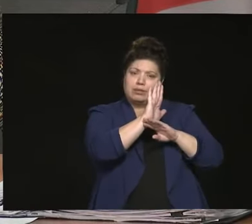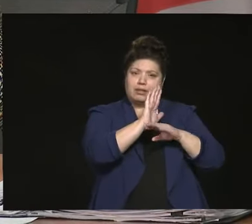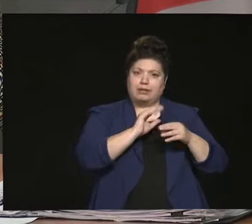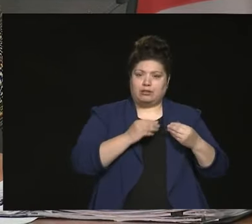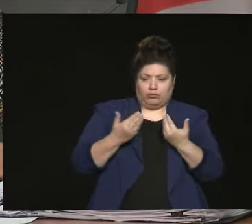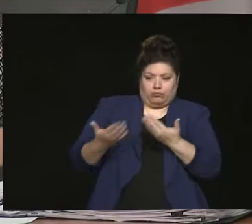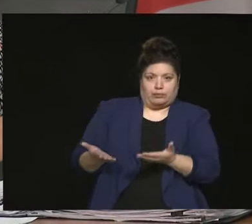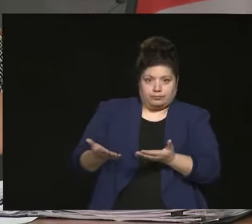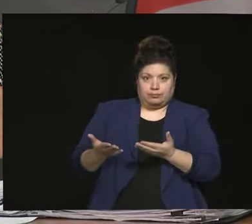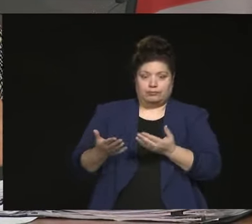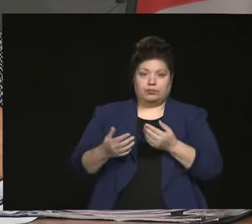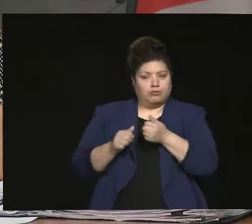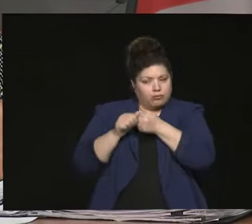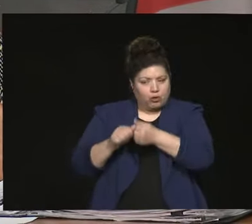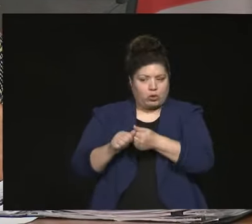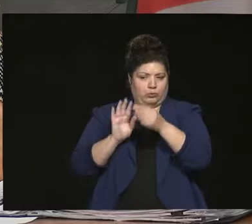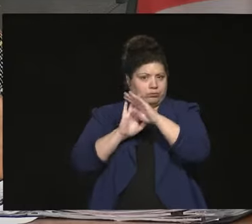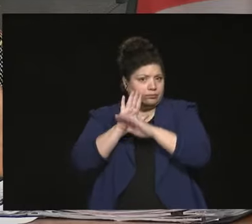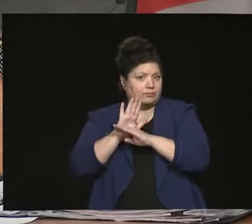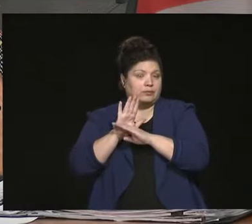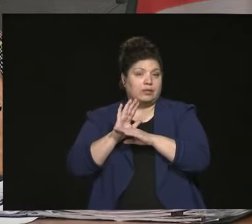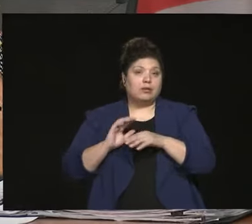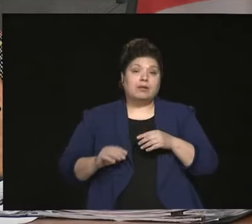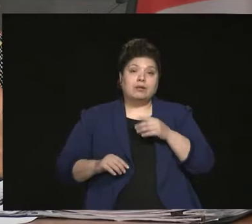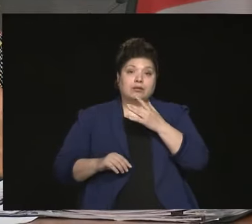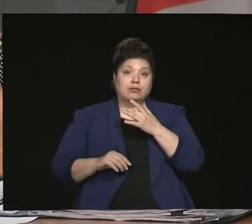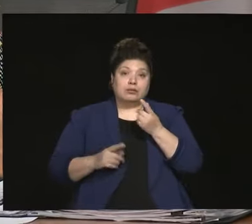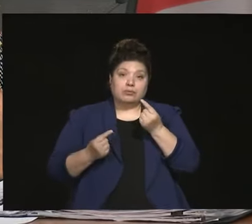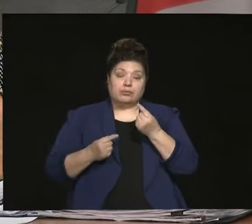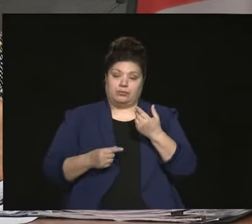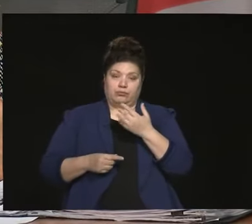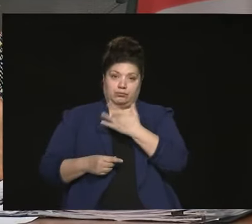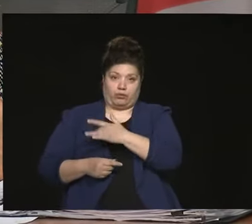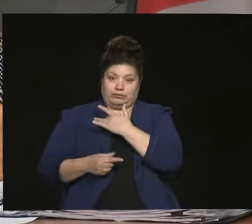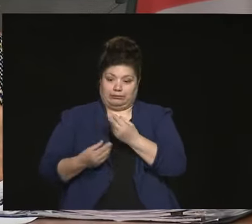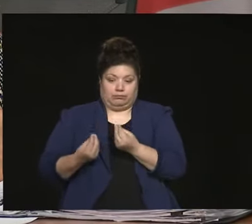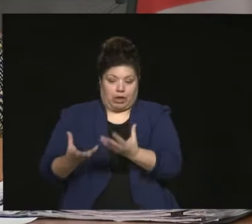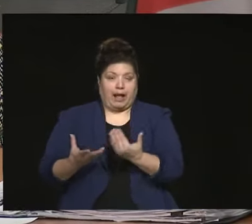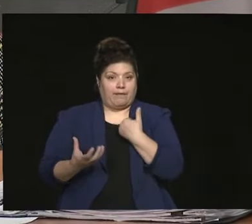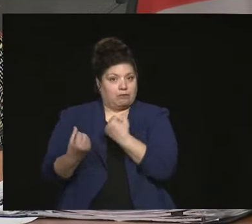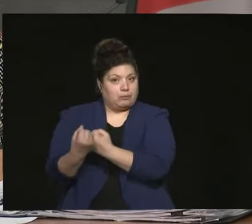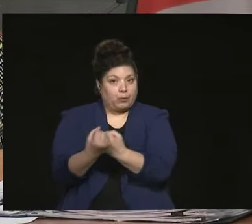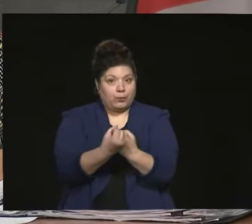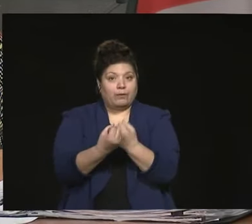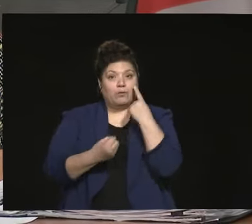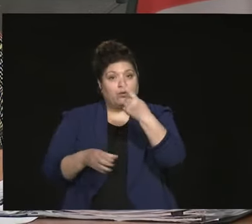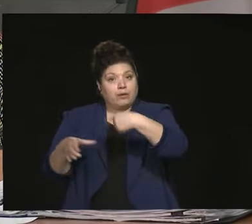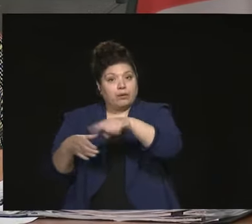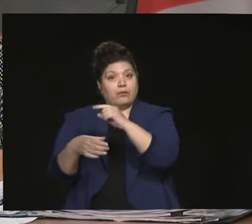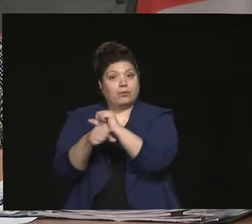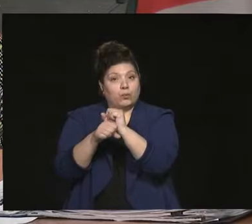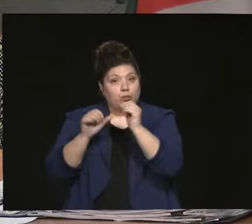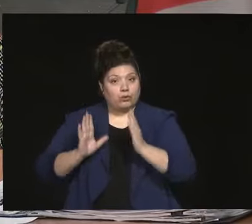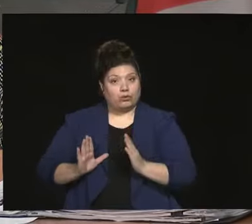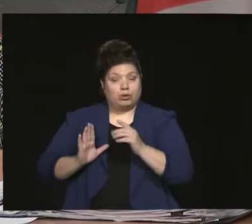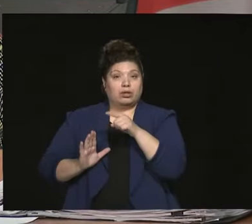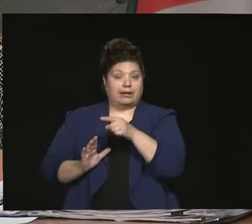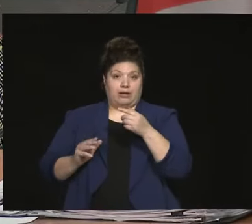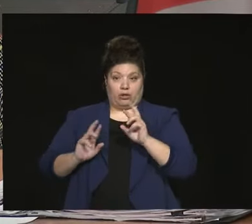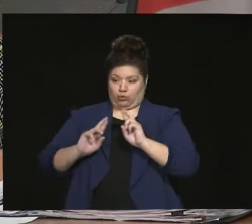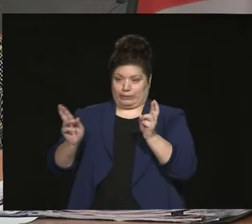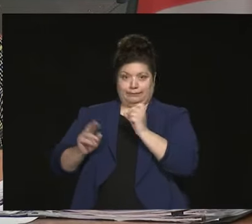provide a number of support so that workers, so that these different settings have the type of resource